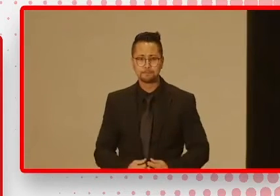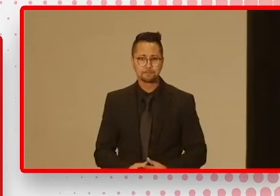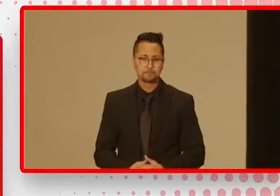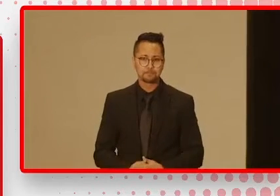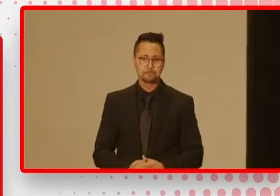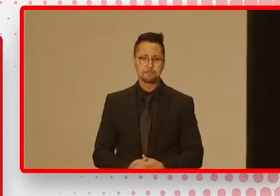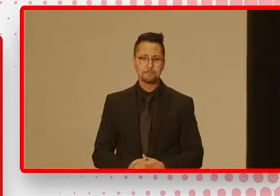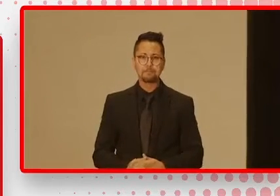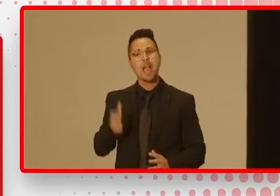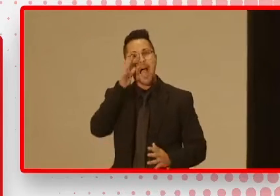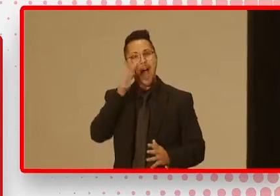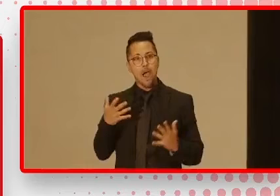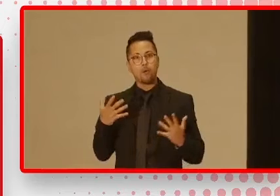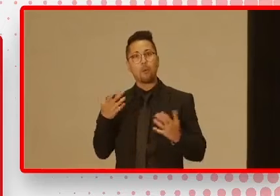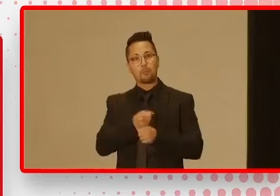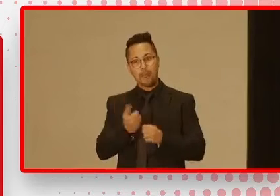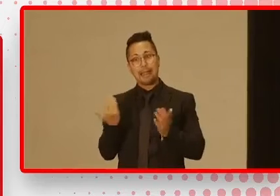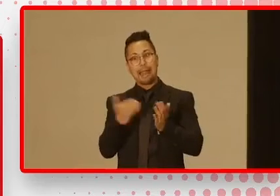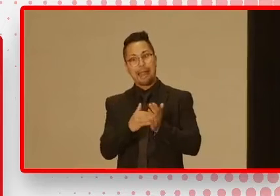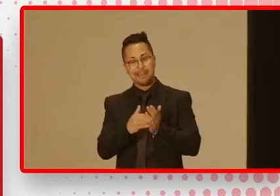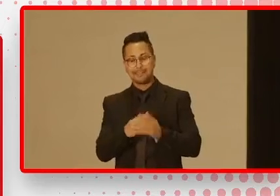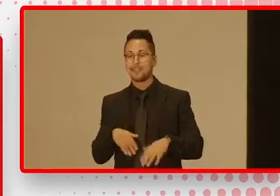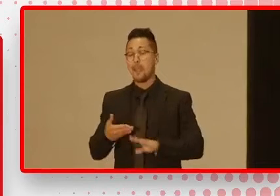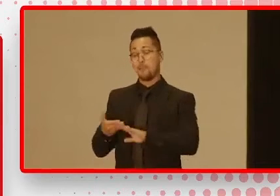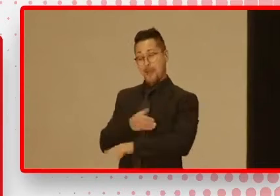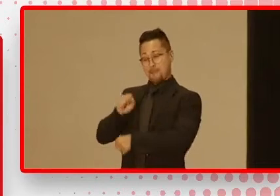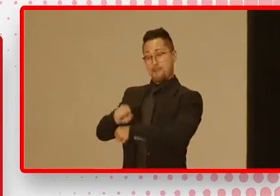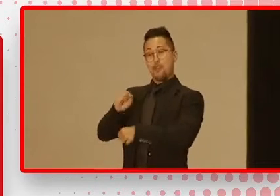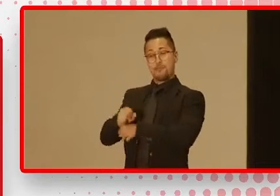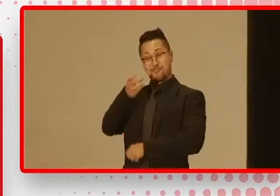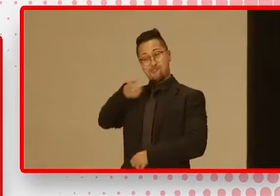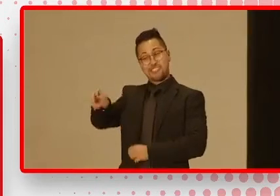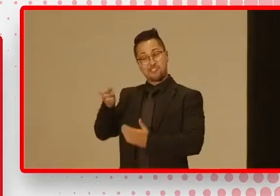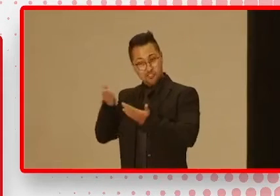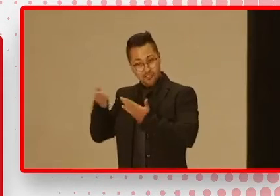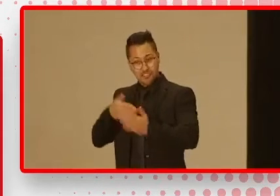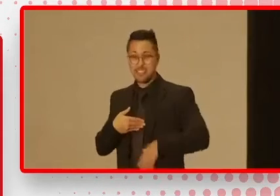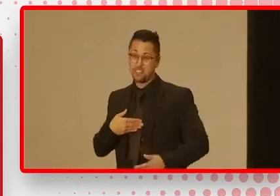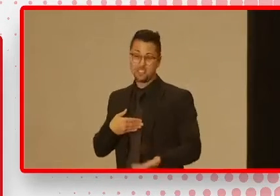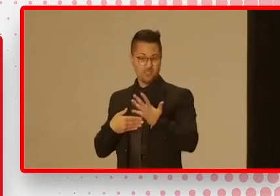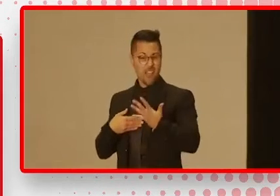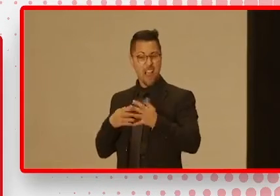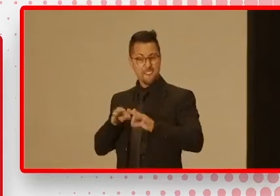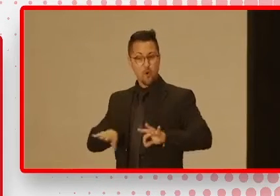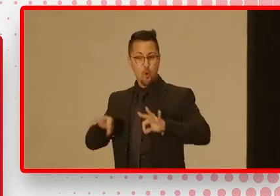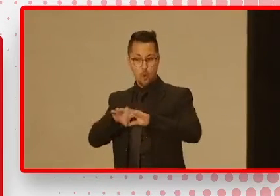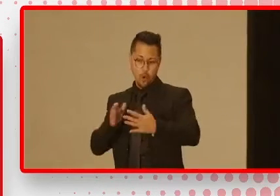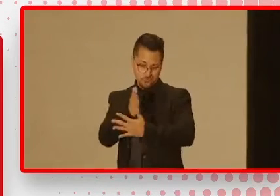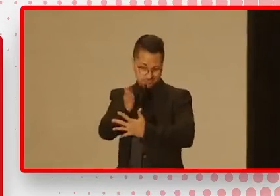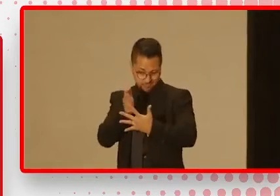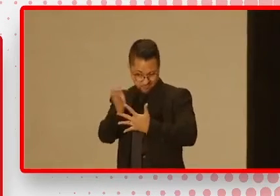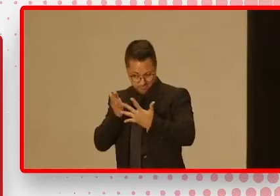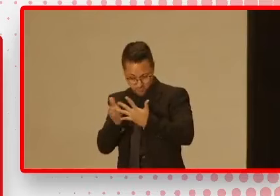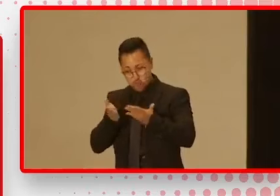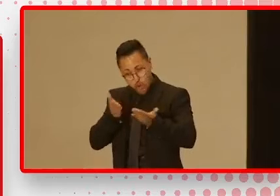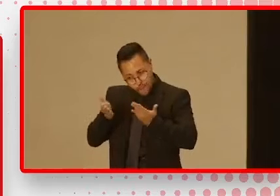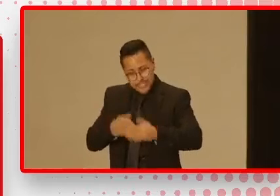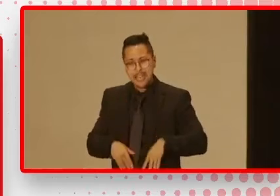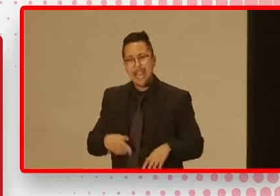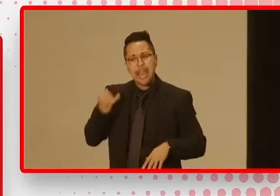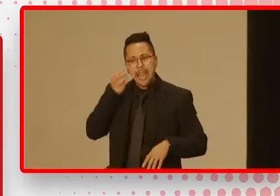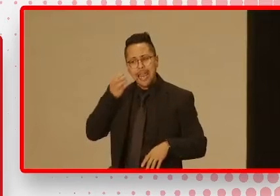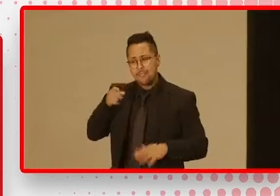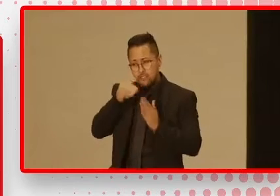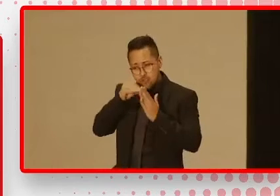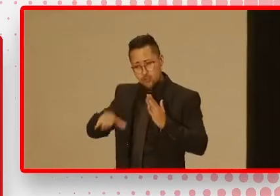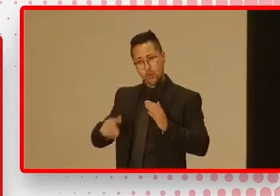Let me repeat all that again. Pre-employment transition services, there's 5 core services. If they need anything, if a student